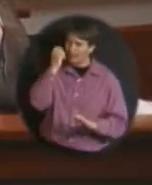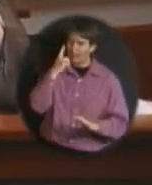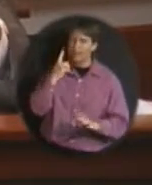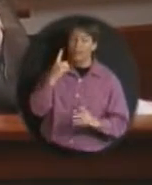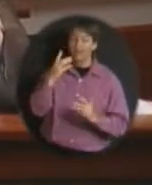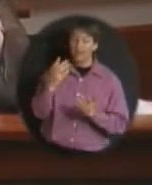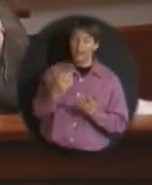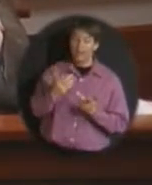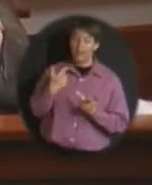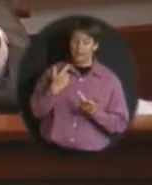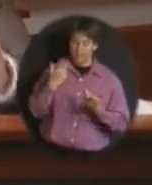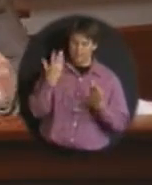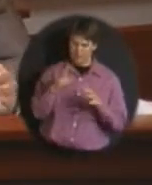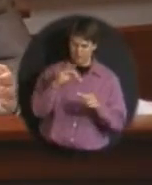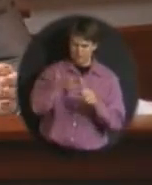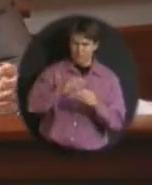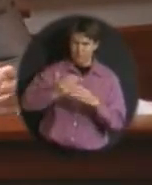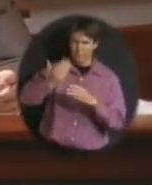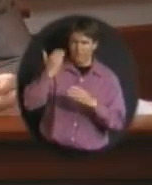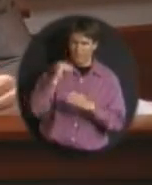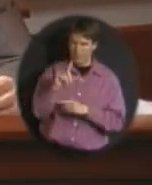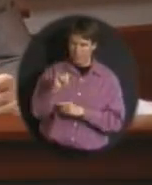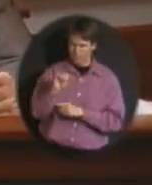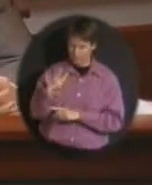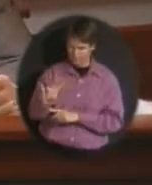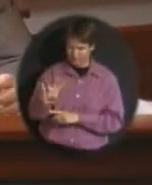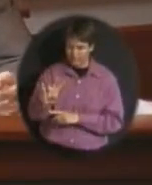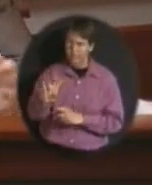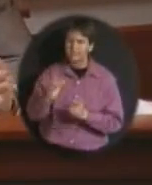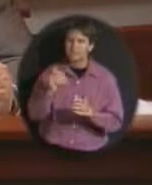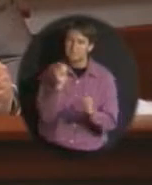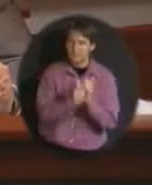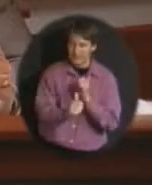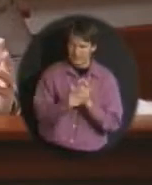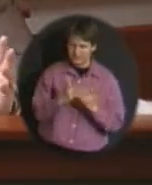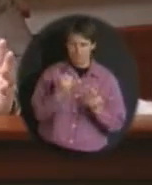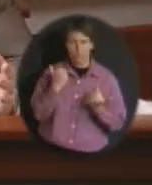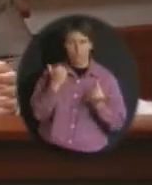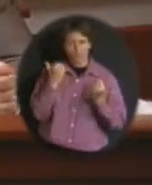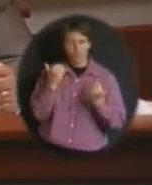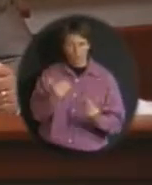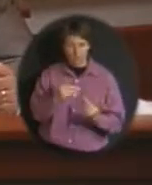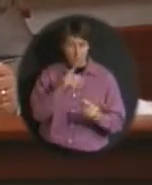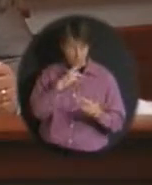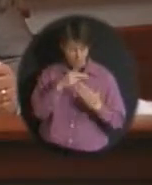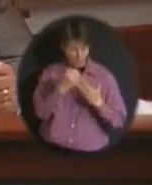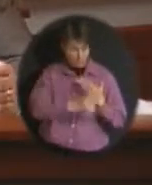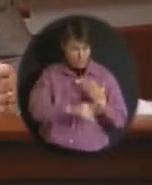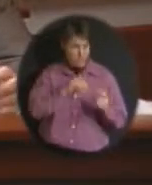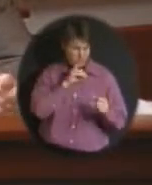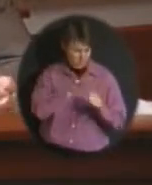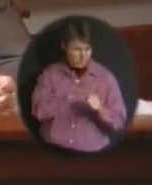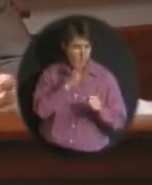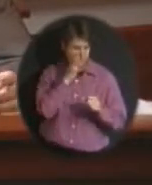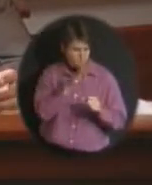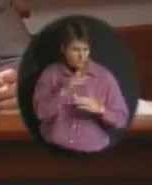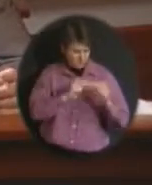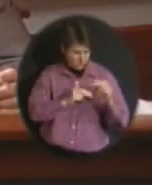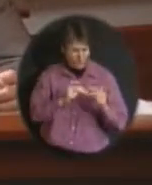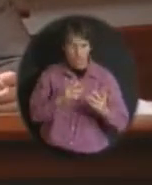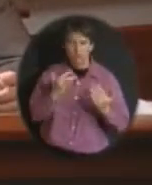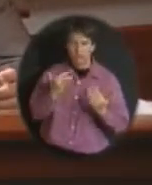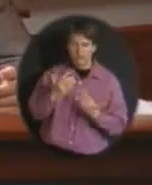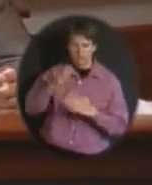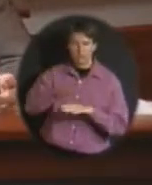are to our advantage at this point to use in some cases, but moving forward with projects that we would promise we'd build in the 2007 bond